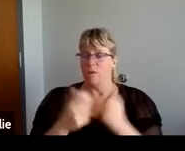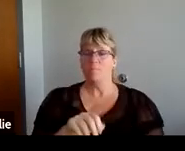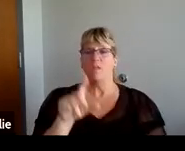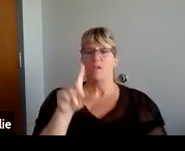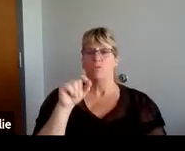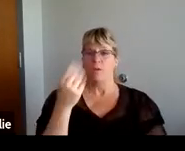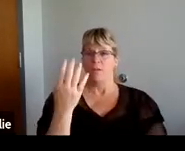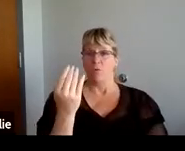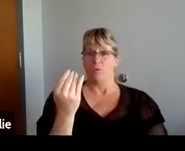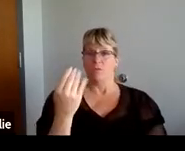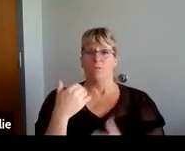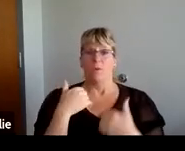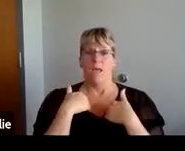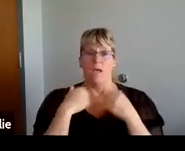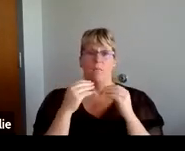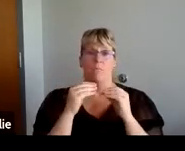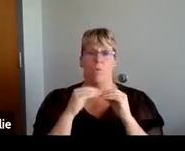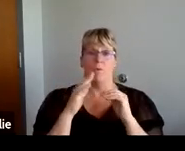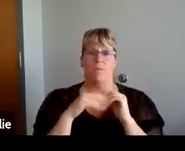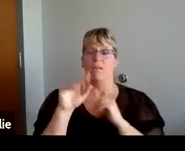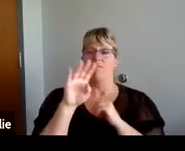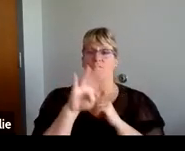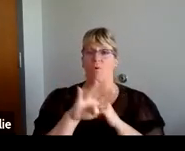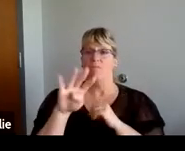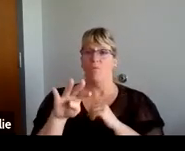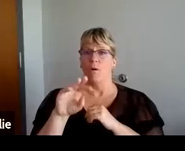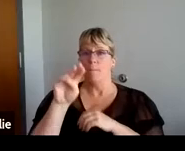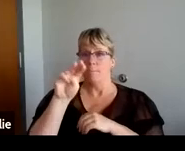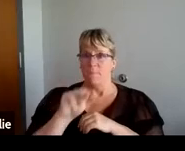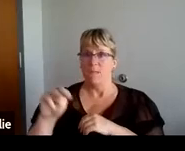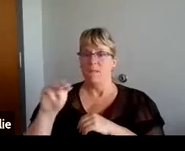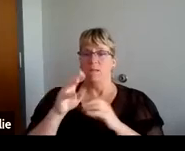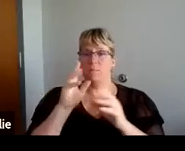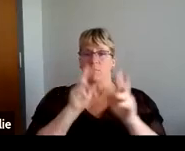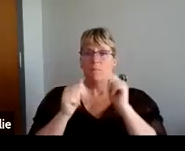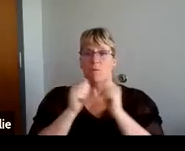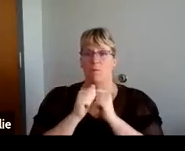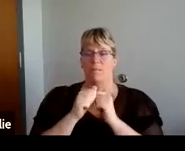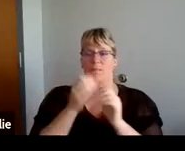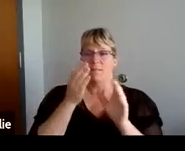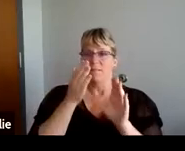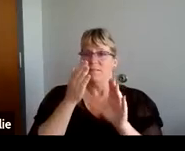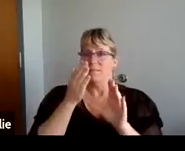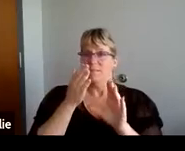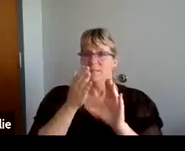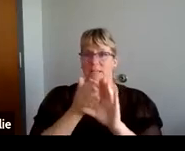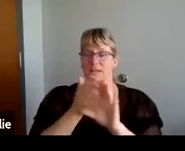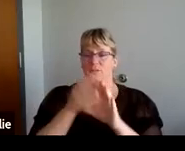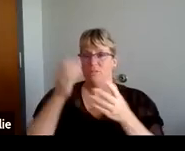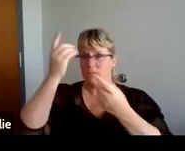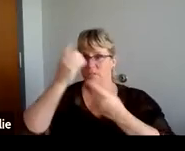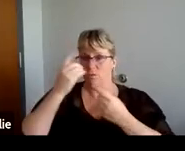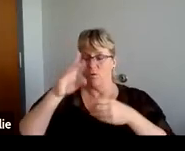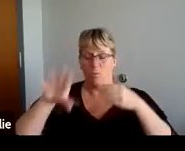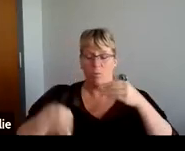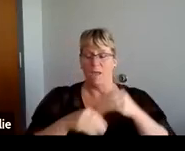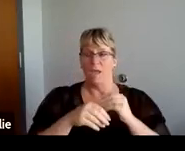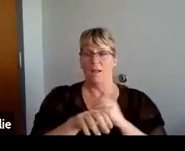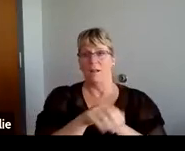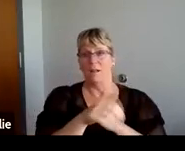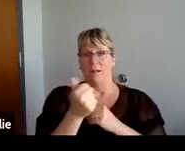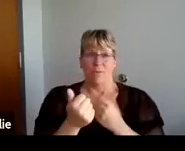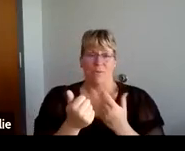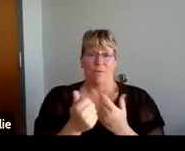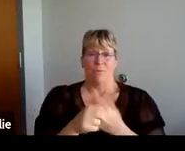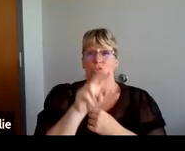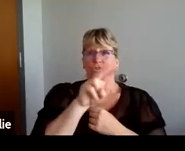we had over, almost 44 million individuals with psychiatric disorders. We added another almost